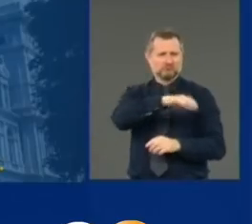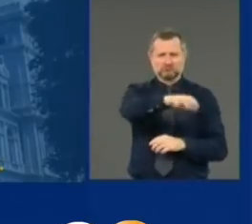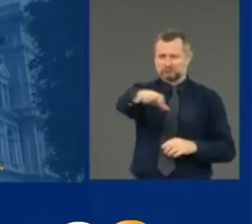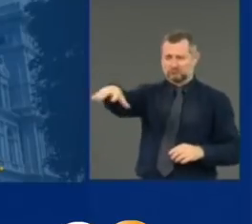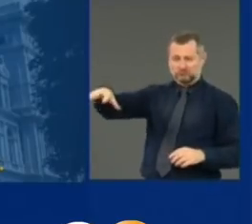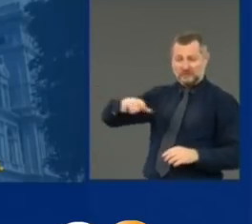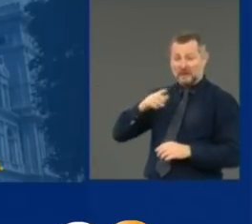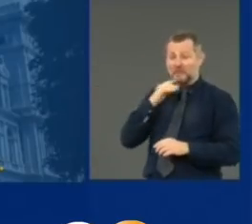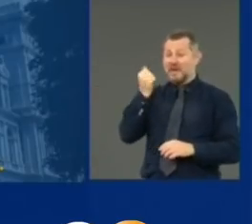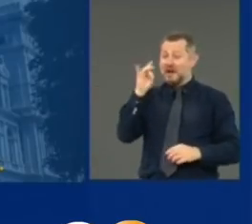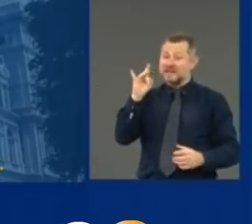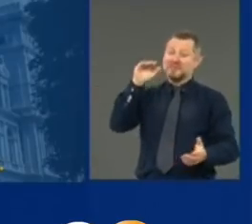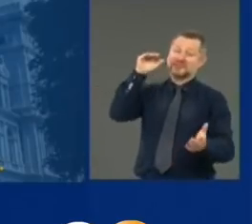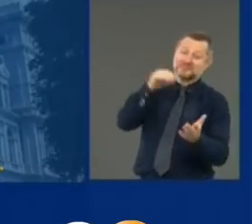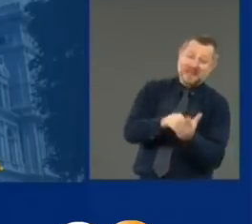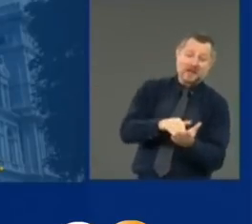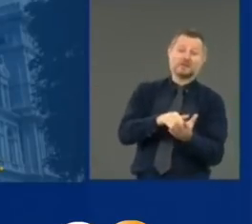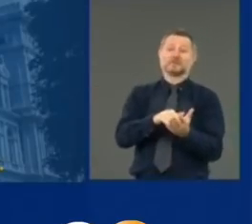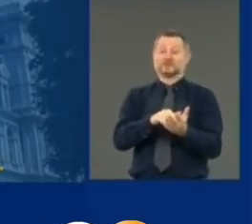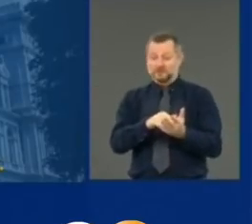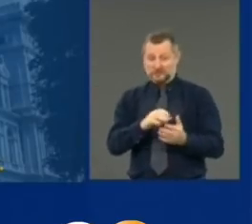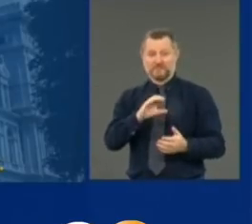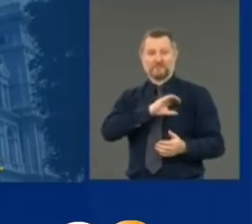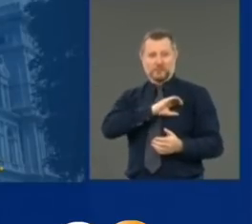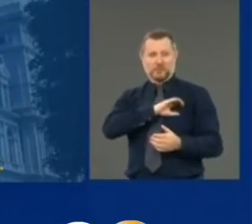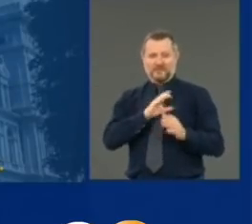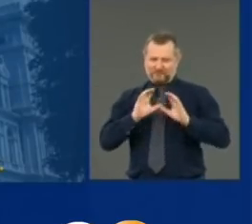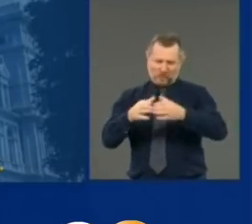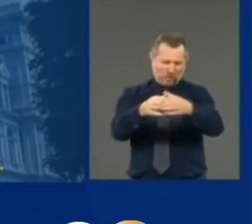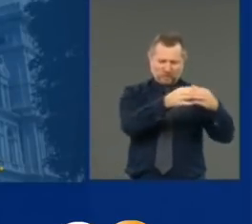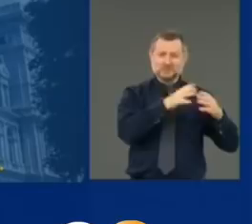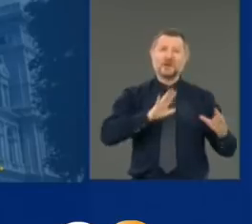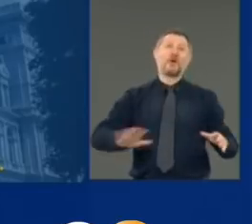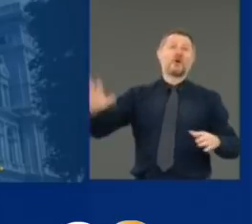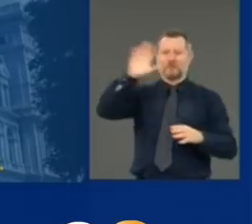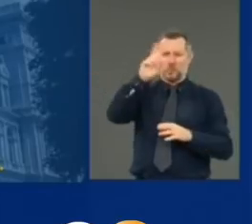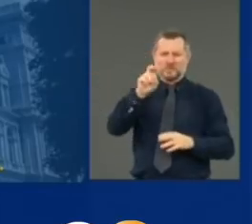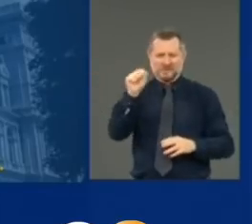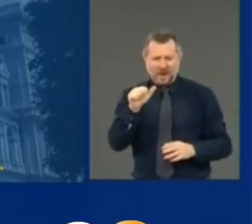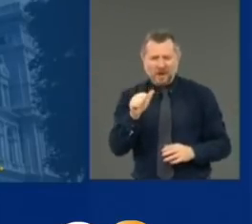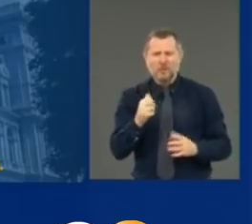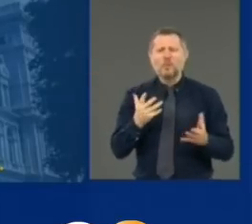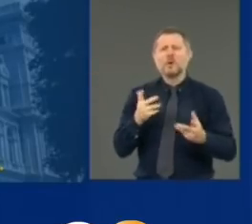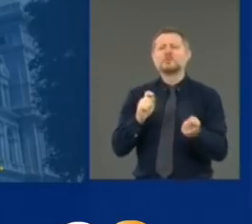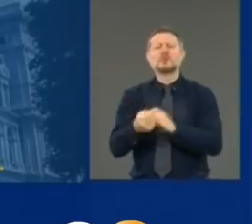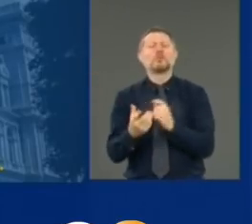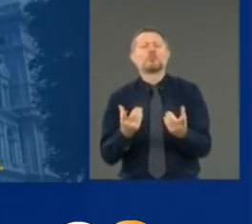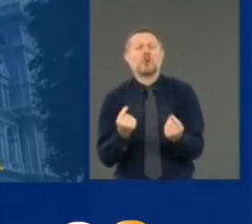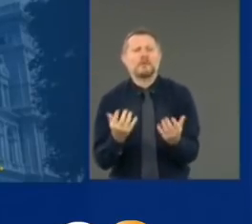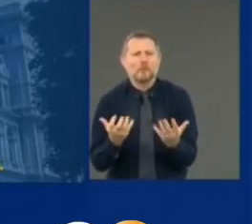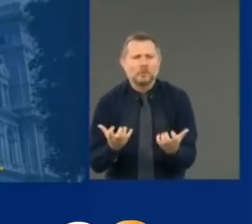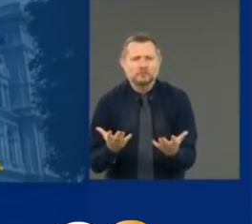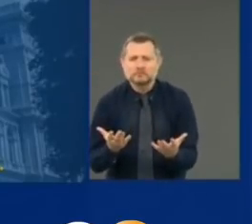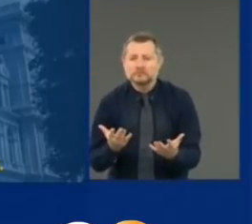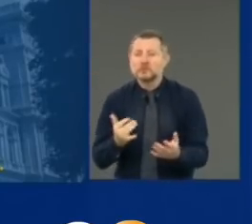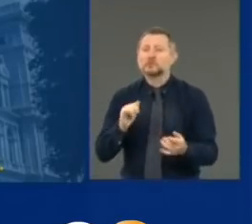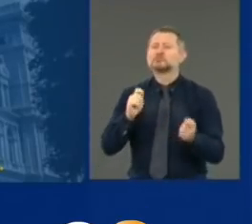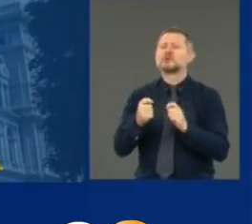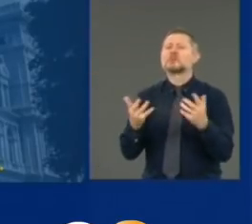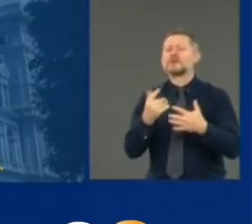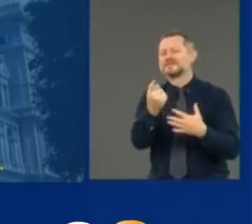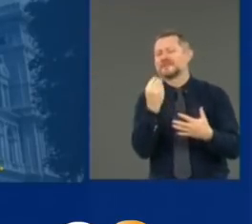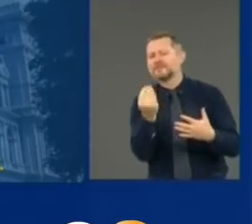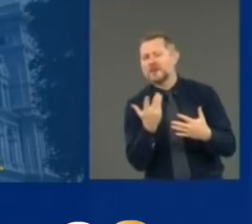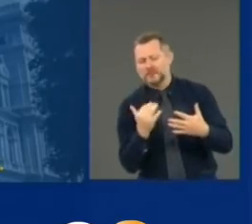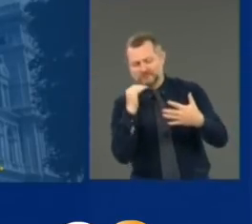Okay, what do you want in terms of reform? What changes do you want? And what